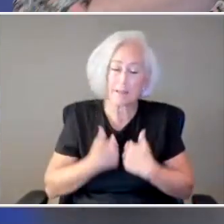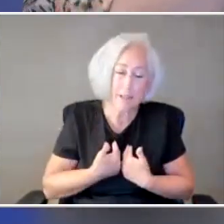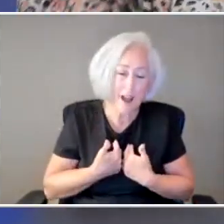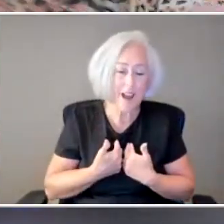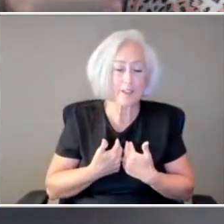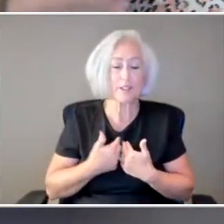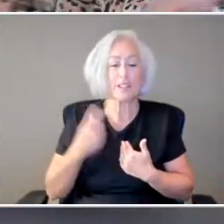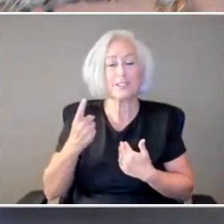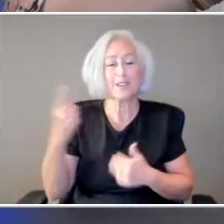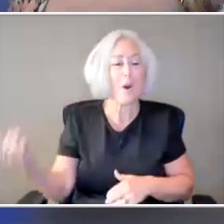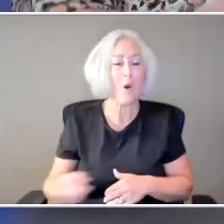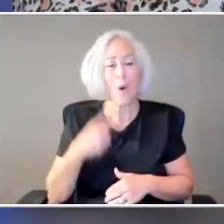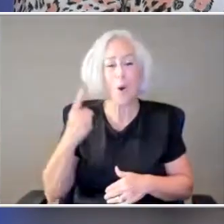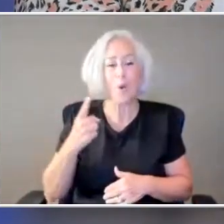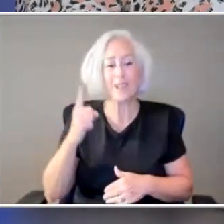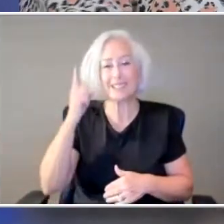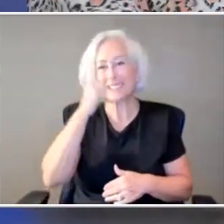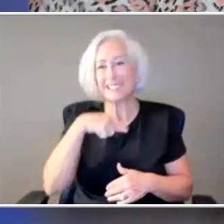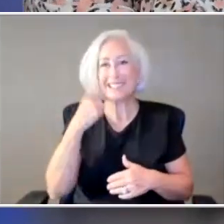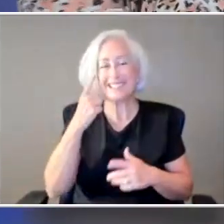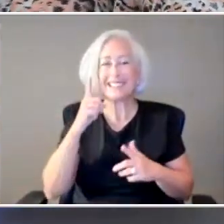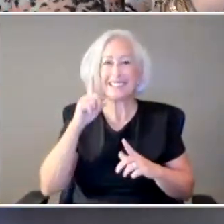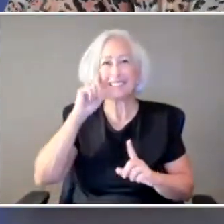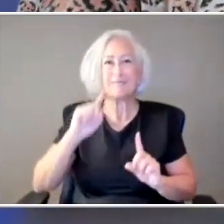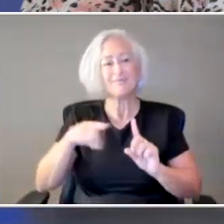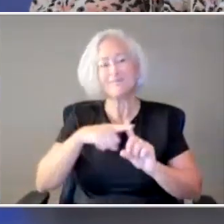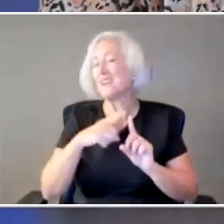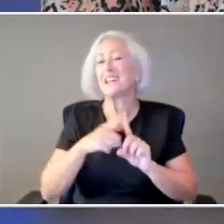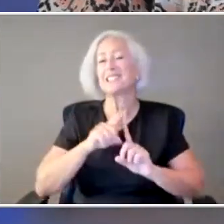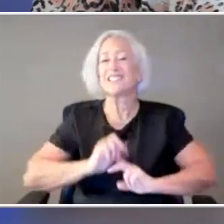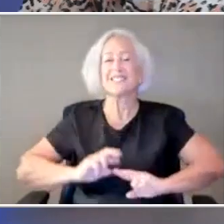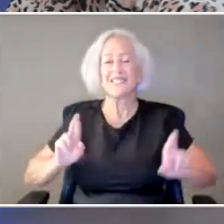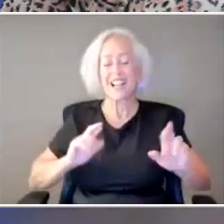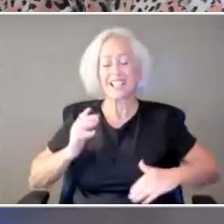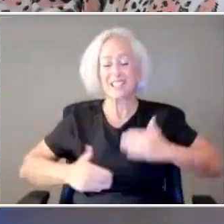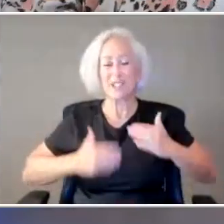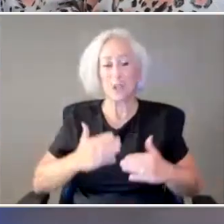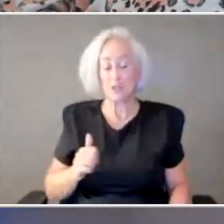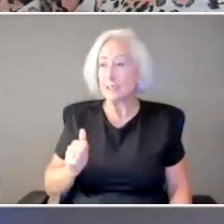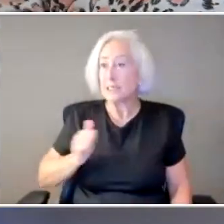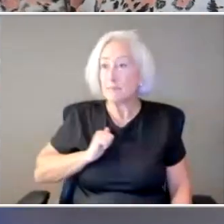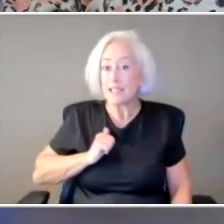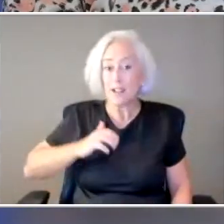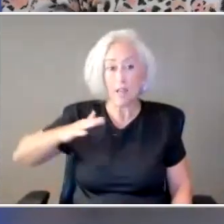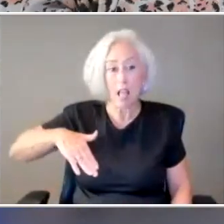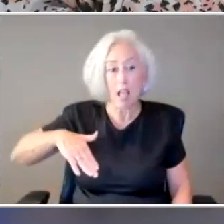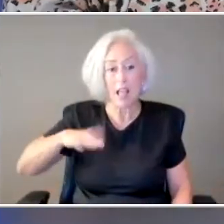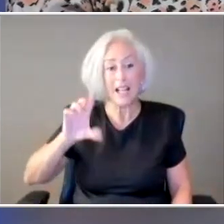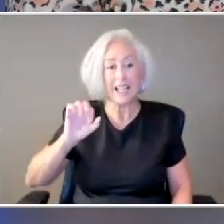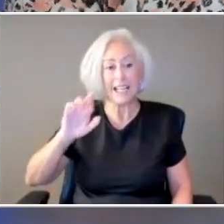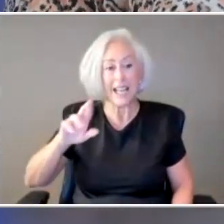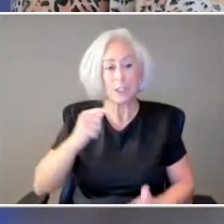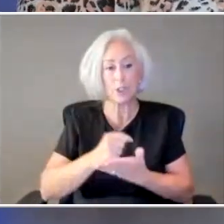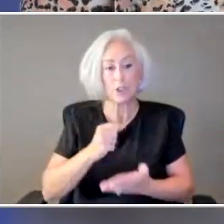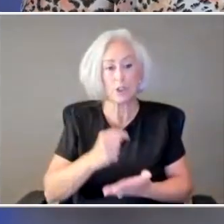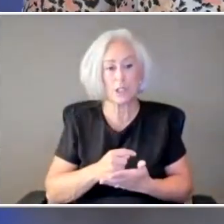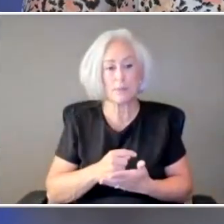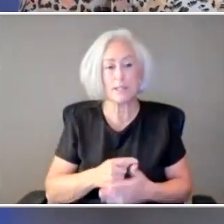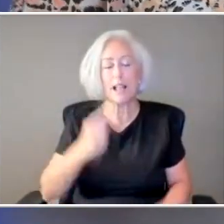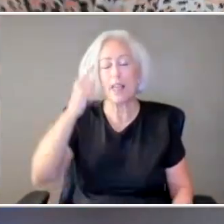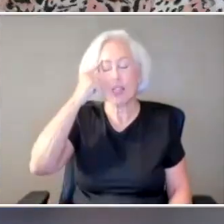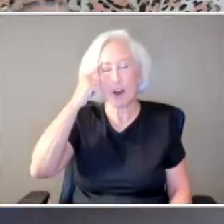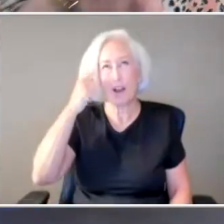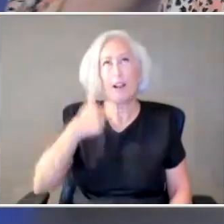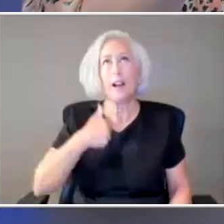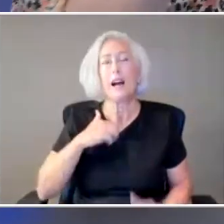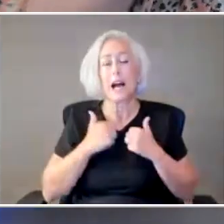always ready for more. And I'm not even in cancer treatment at that time, and I was like, I'm exhausted, and she's